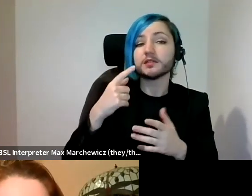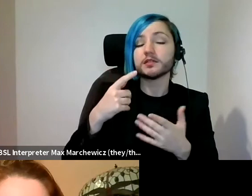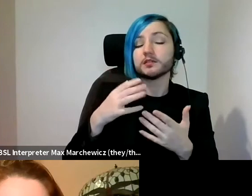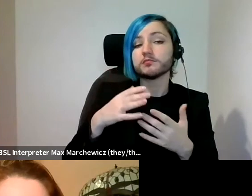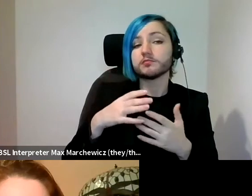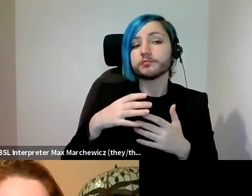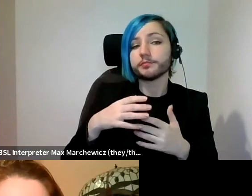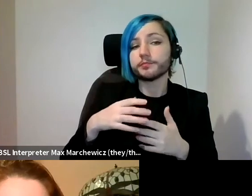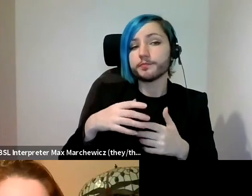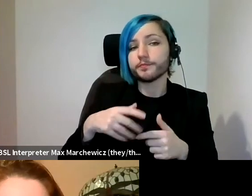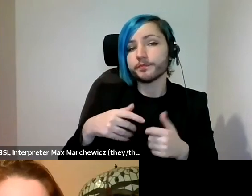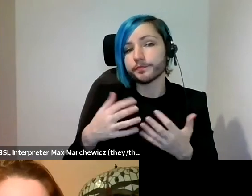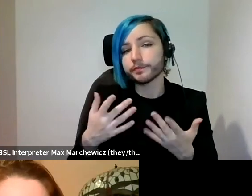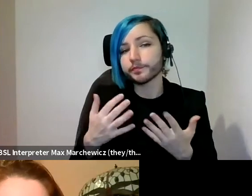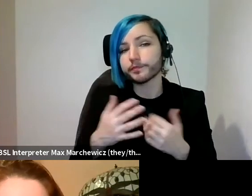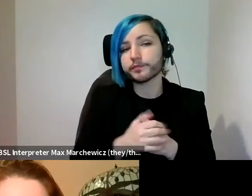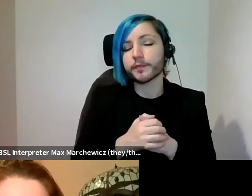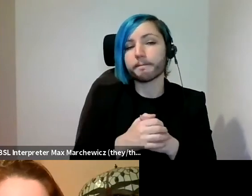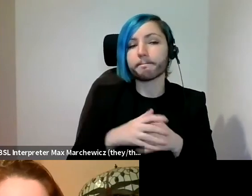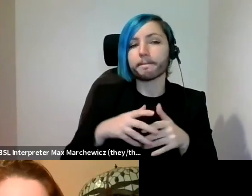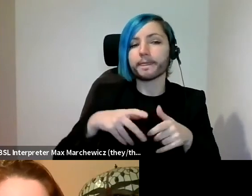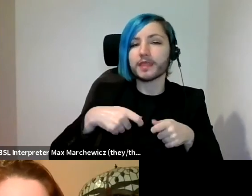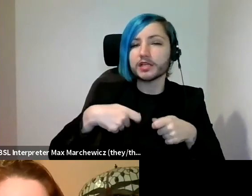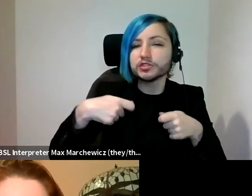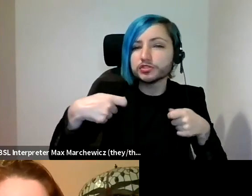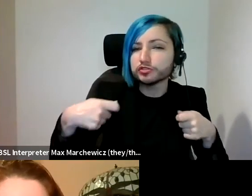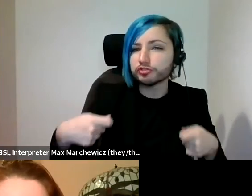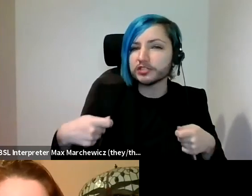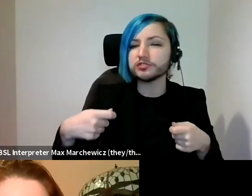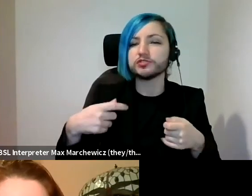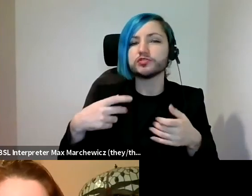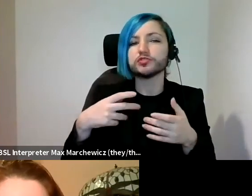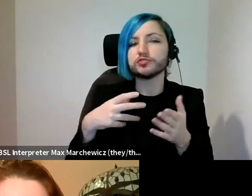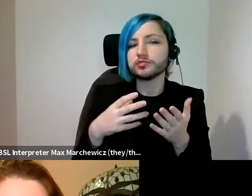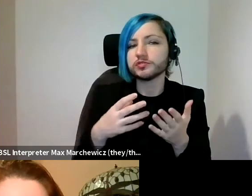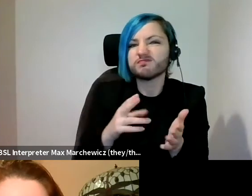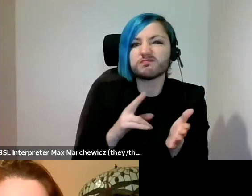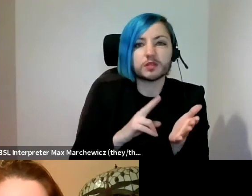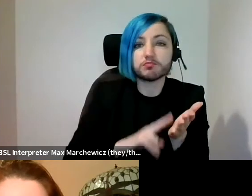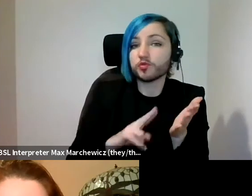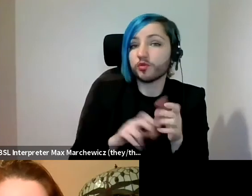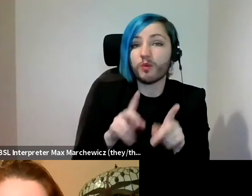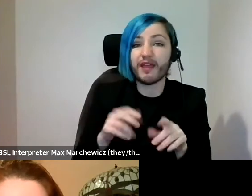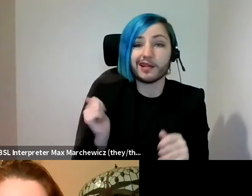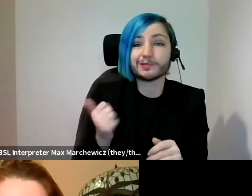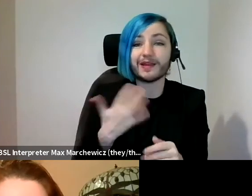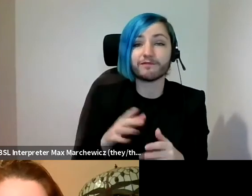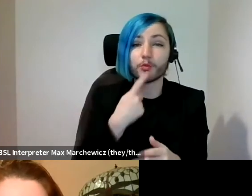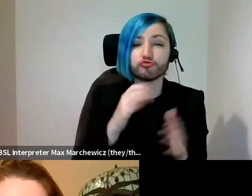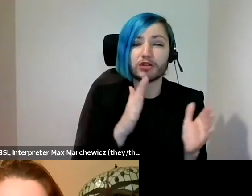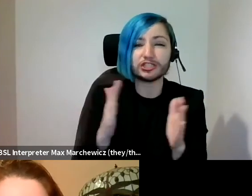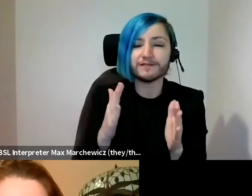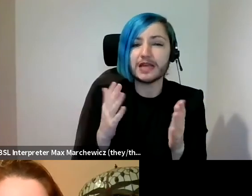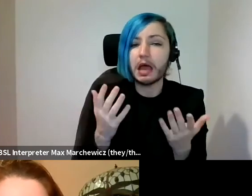that you would normally think of that. I'm not sure about how to answer the energy part of that